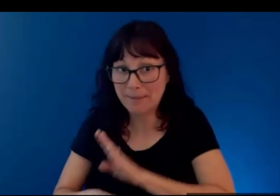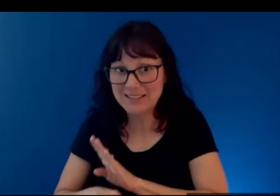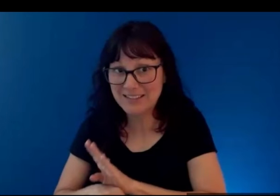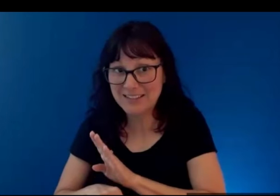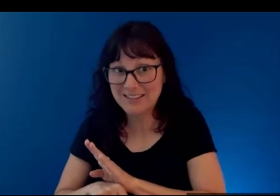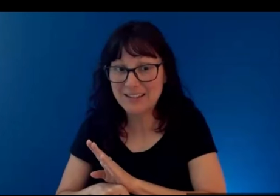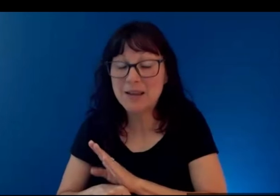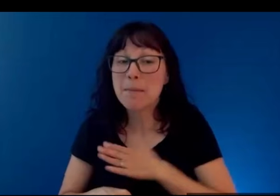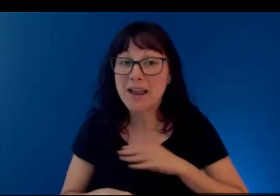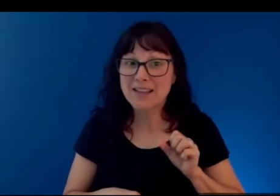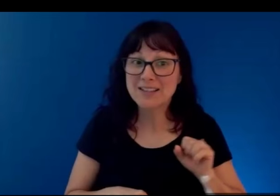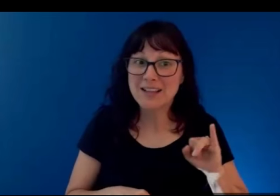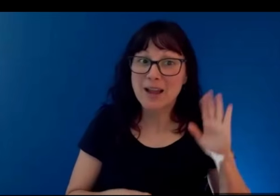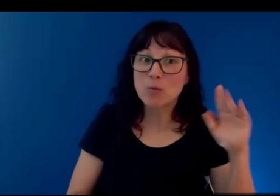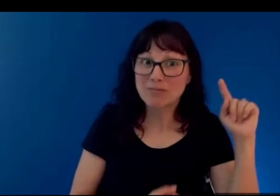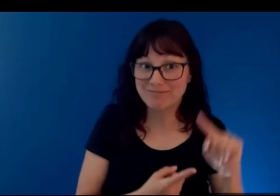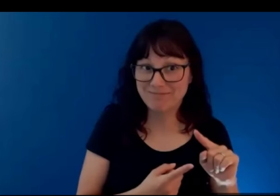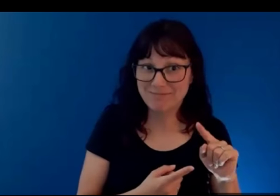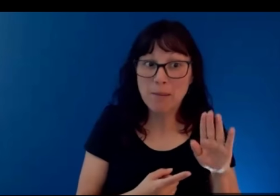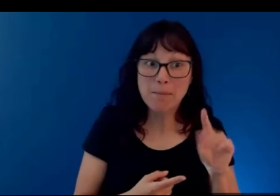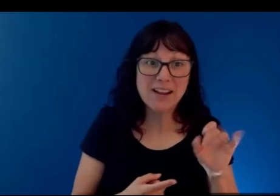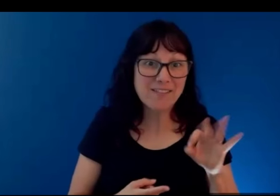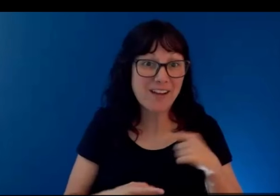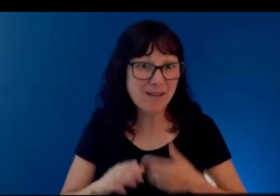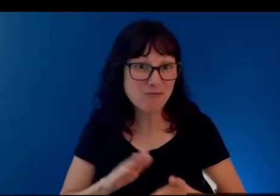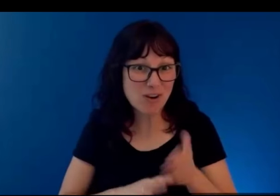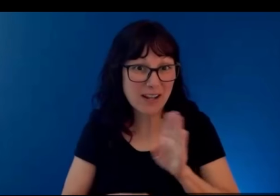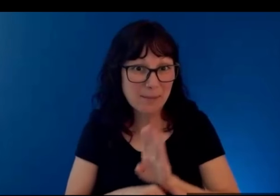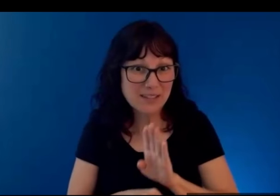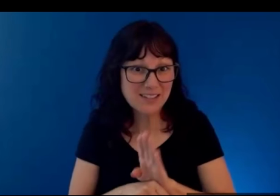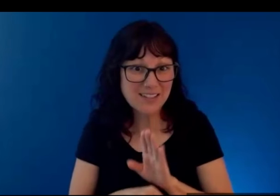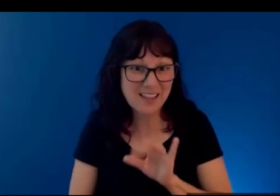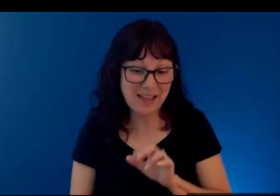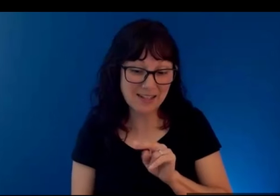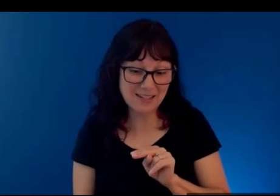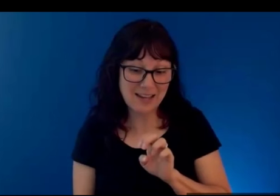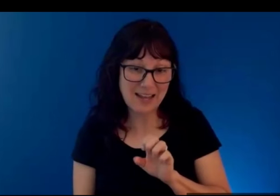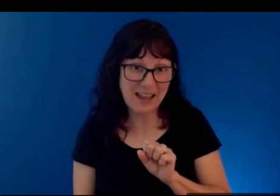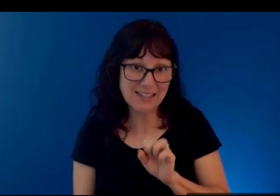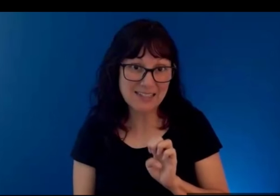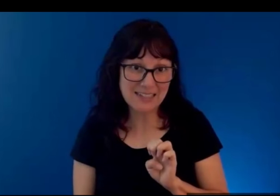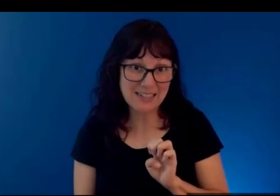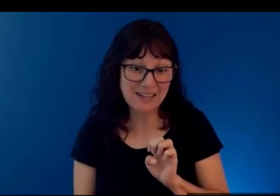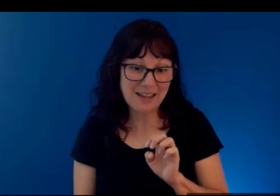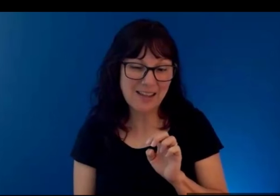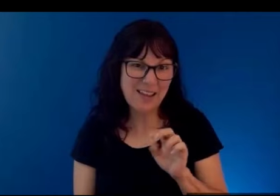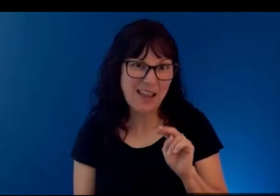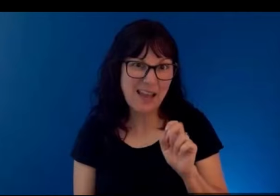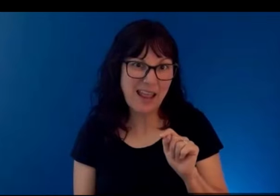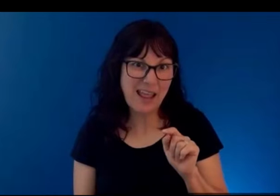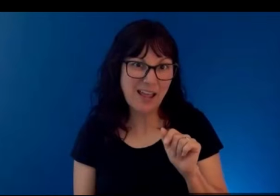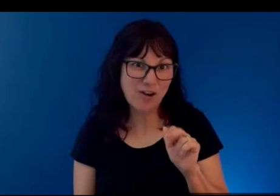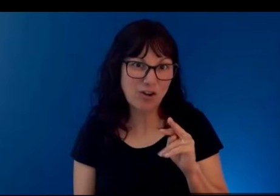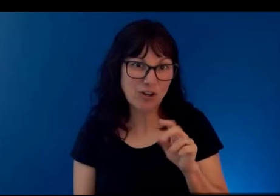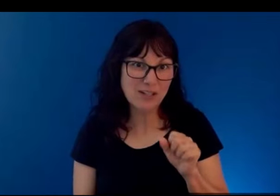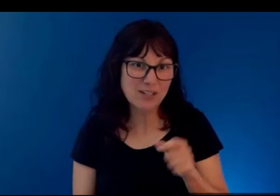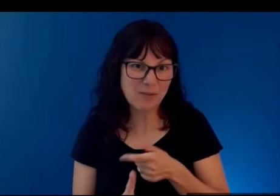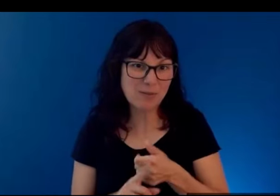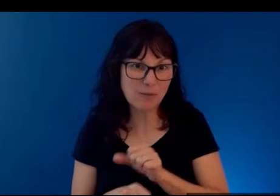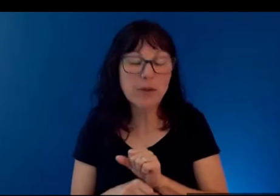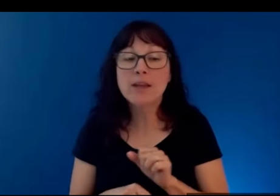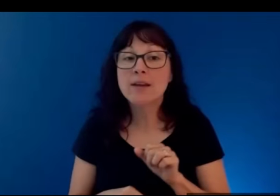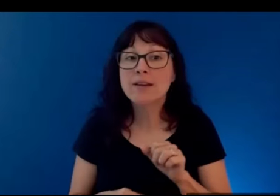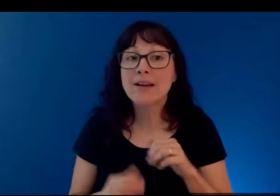SSI. But if I'm running a business and it's net earnings from self-employment, then they're going to count less than half of that